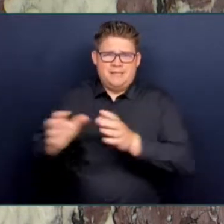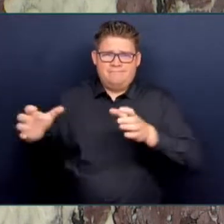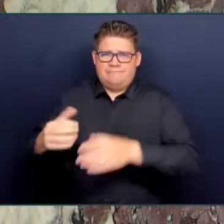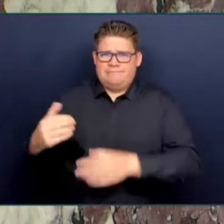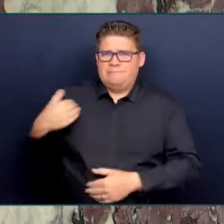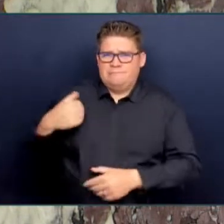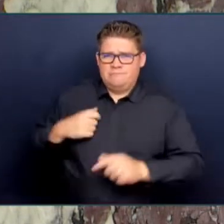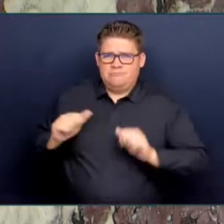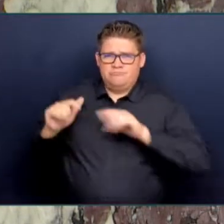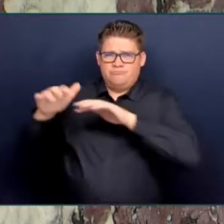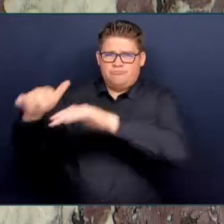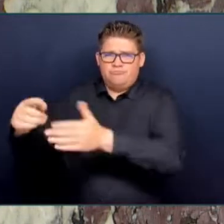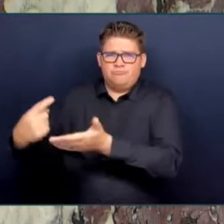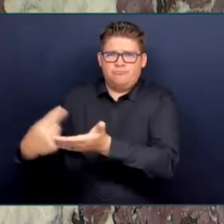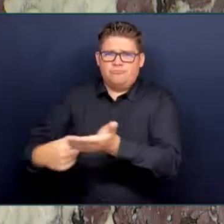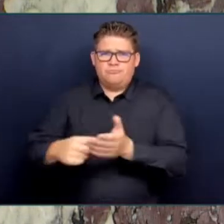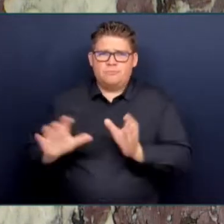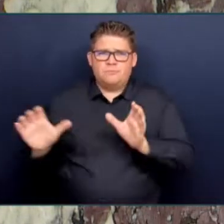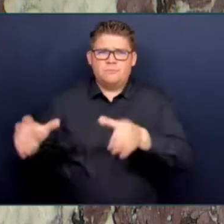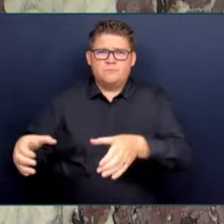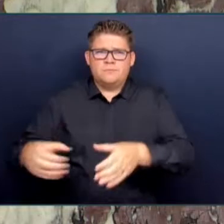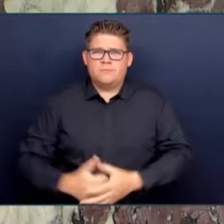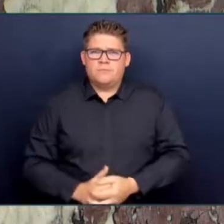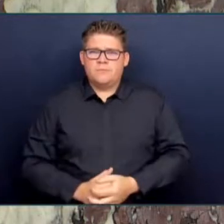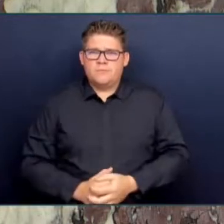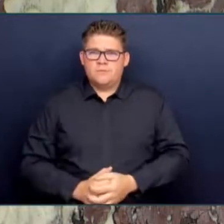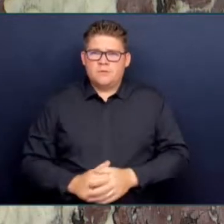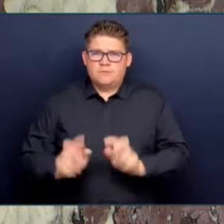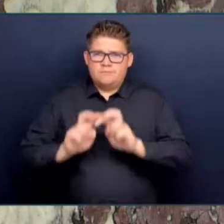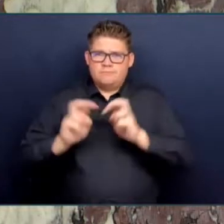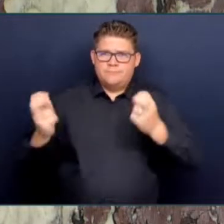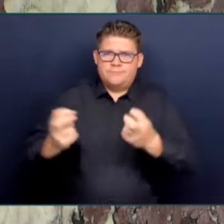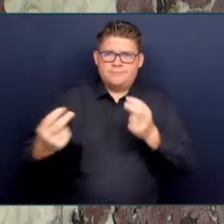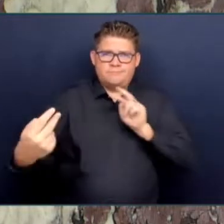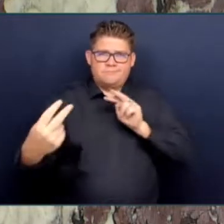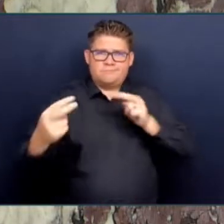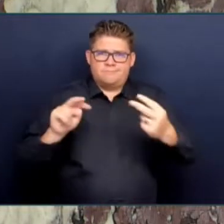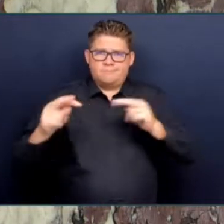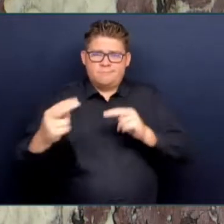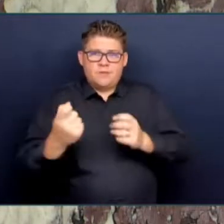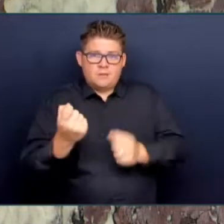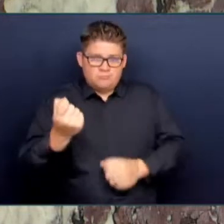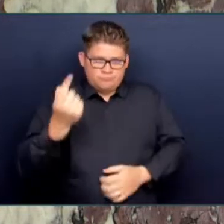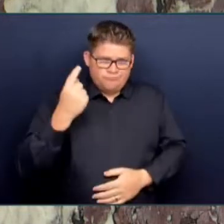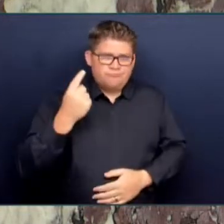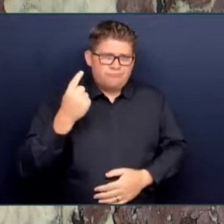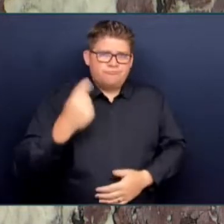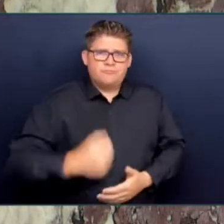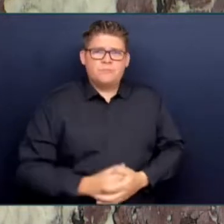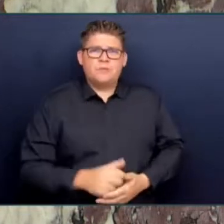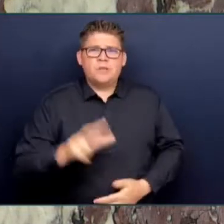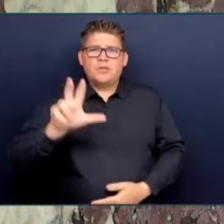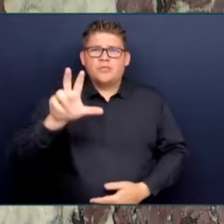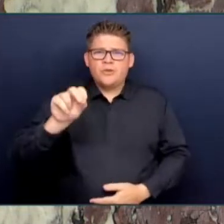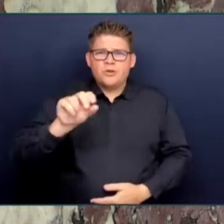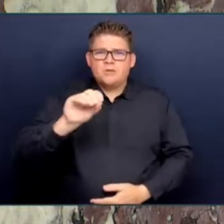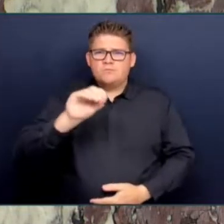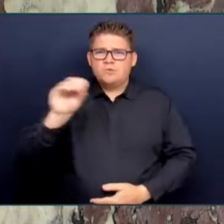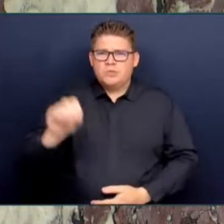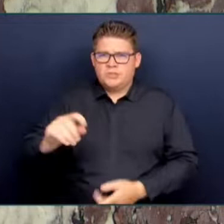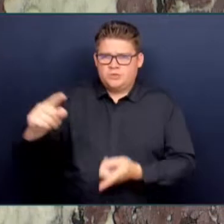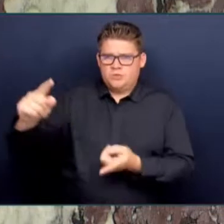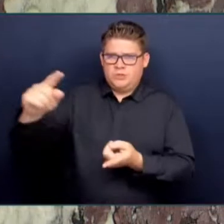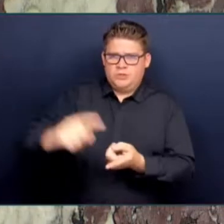very clear to me, and it's my understanding that it's not a 30% reduction in fertilizers, it's a